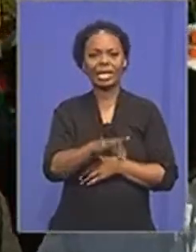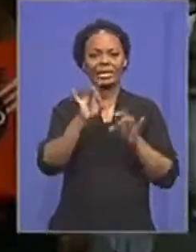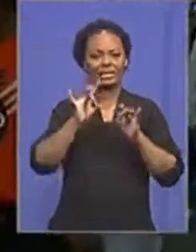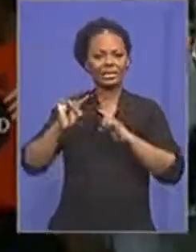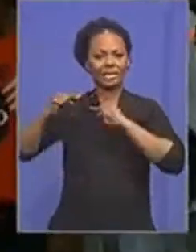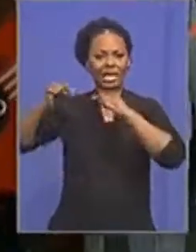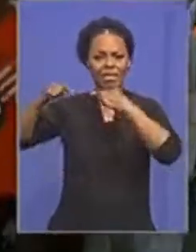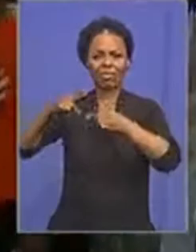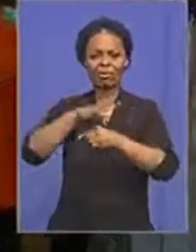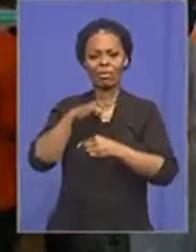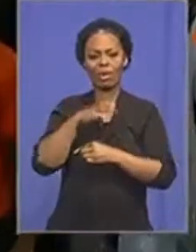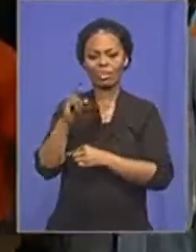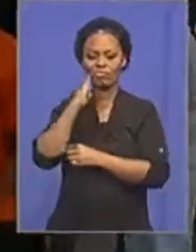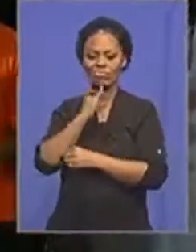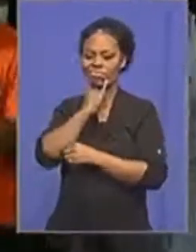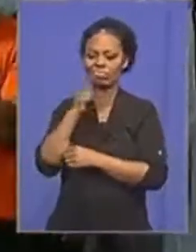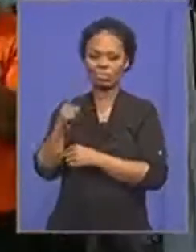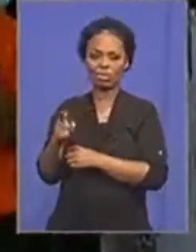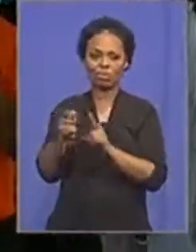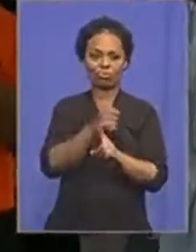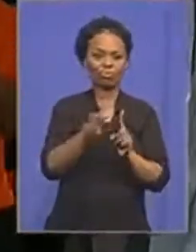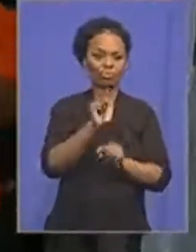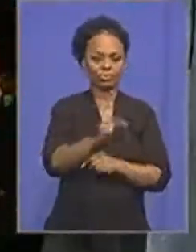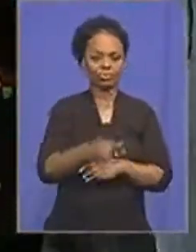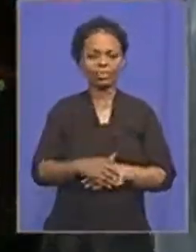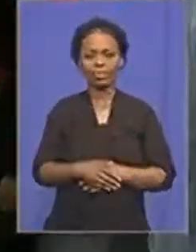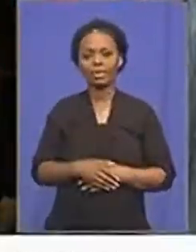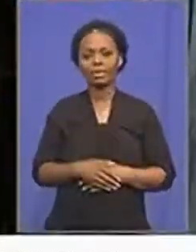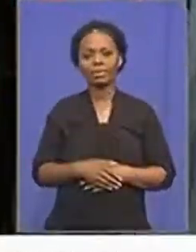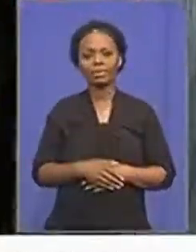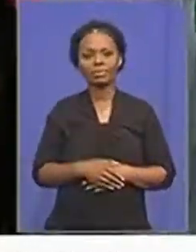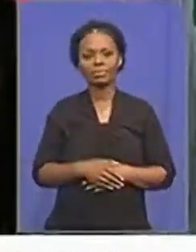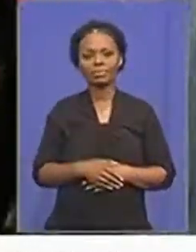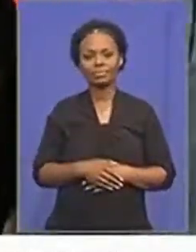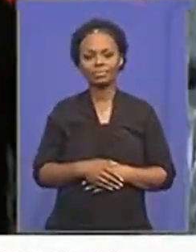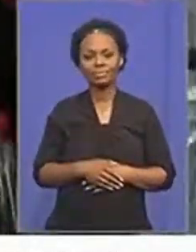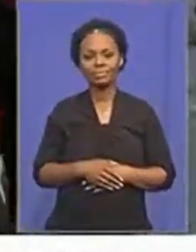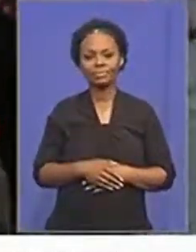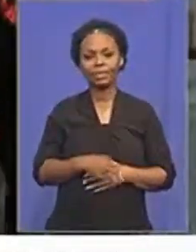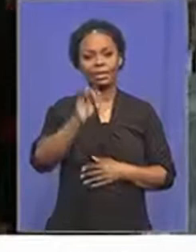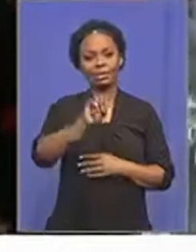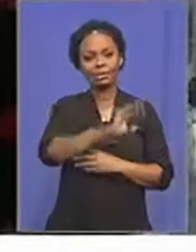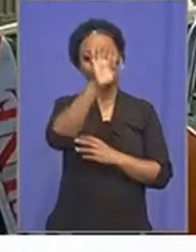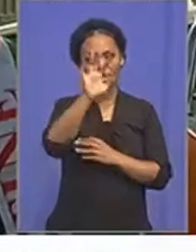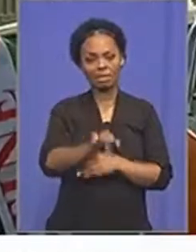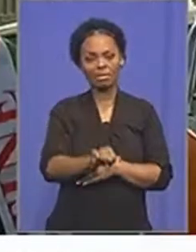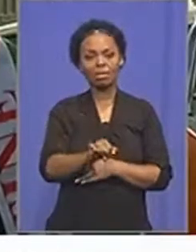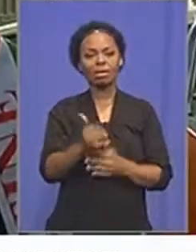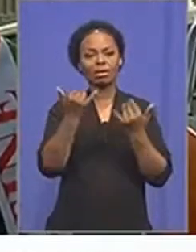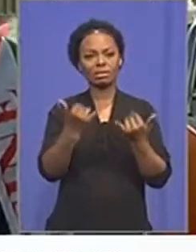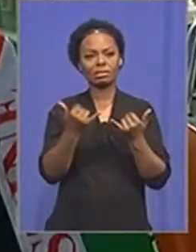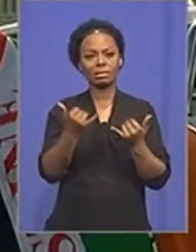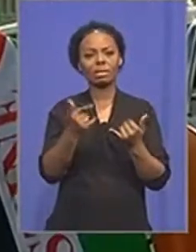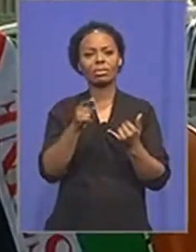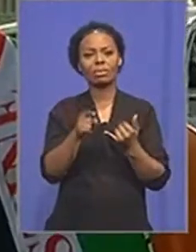occupation. Mekga dipolotiki le yona e bontshitse tshehetso ho Palestina le setjhaba sa yona. South Africa has lived through what we're seeing